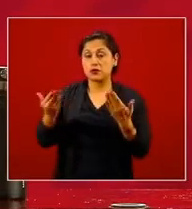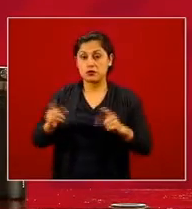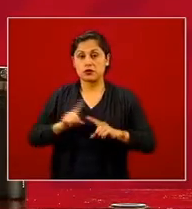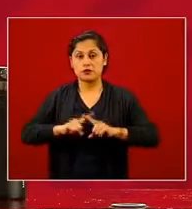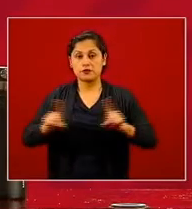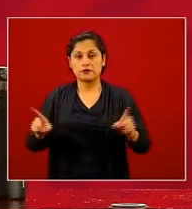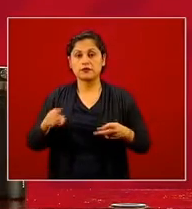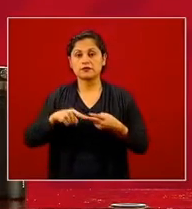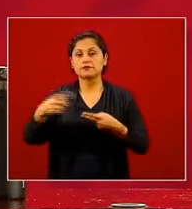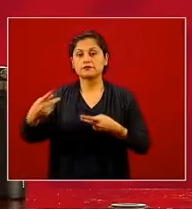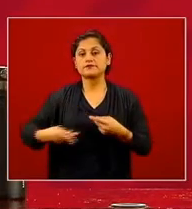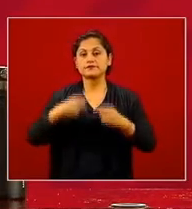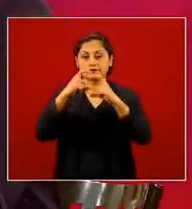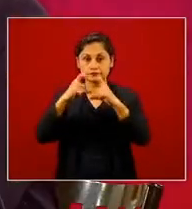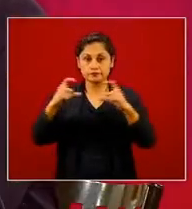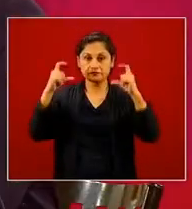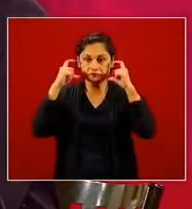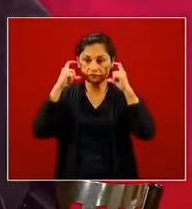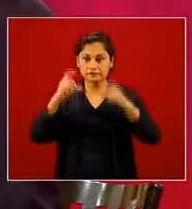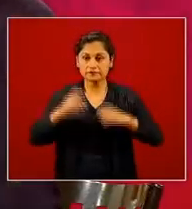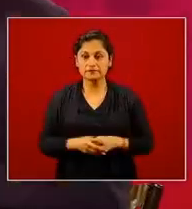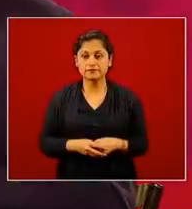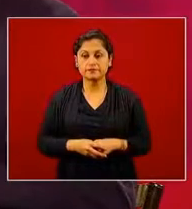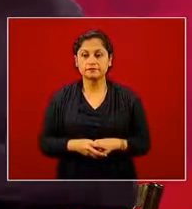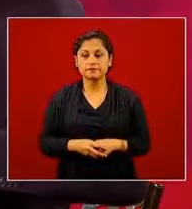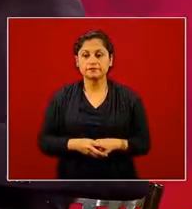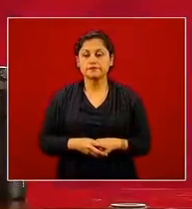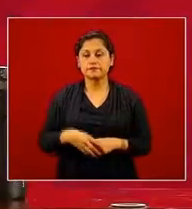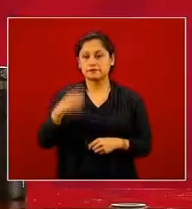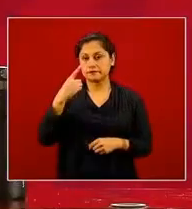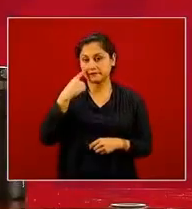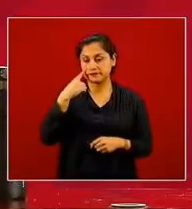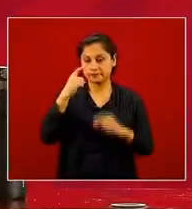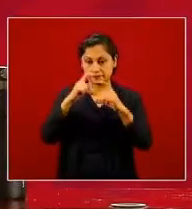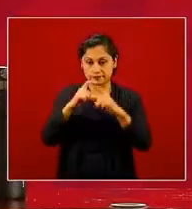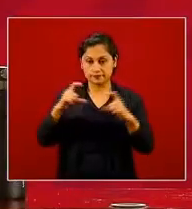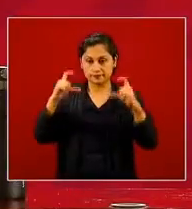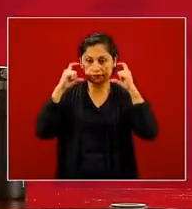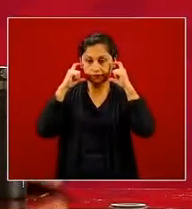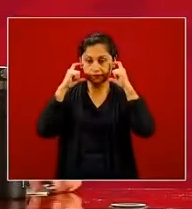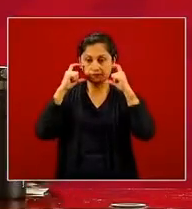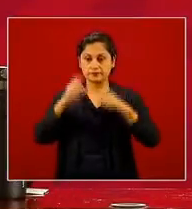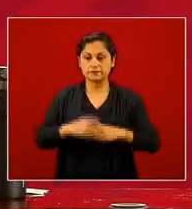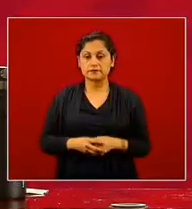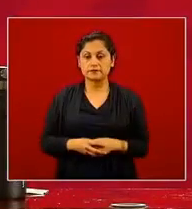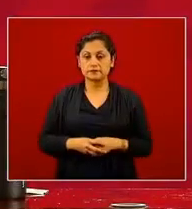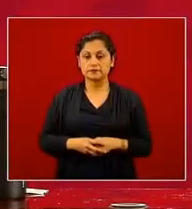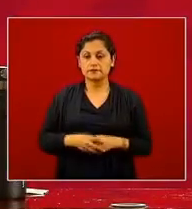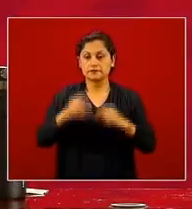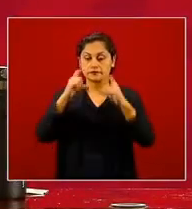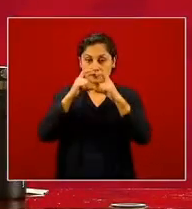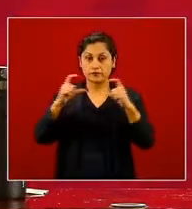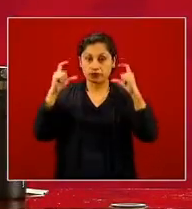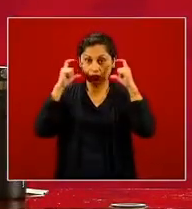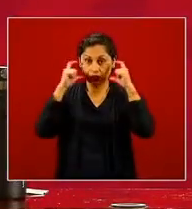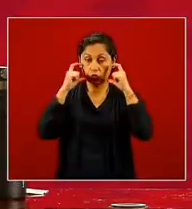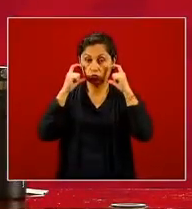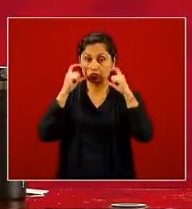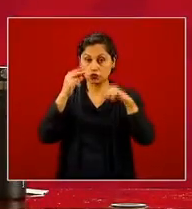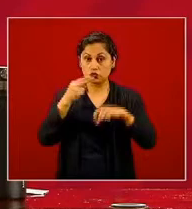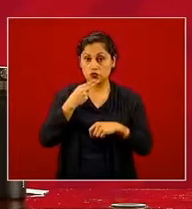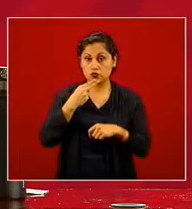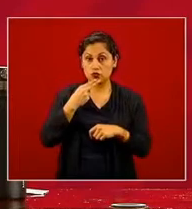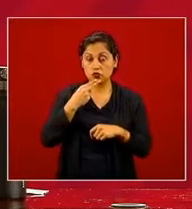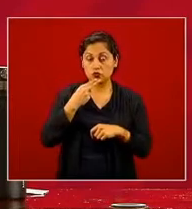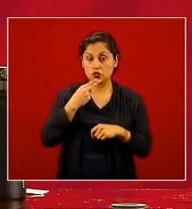be some people expressing a different concern in different time. With regards to the masks, going back to that,